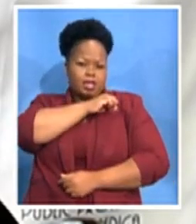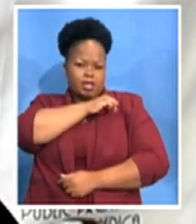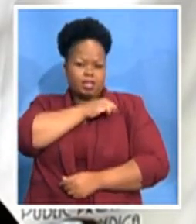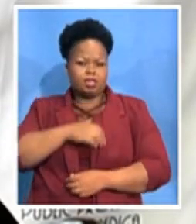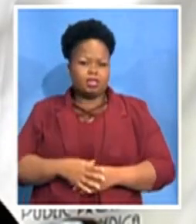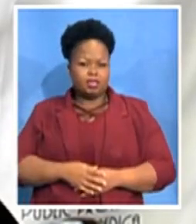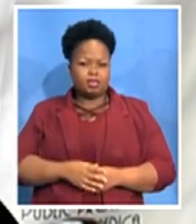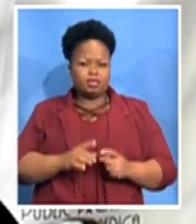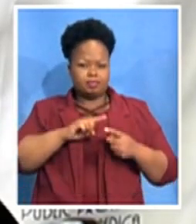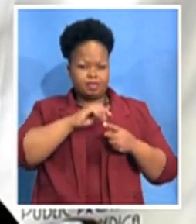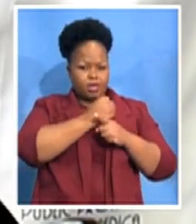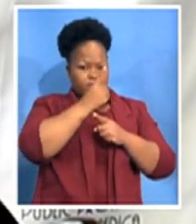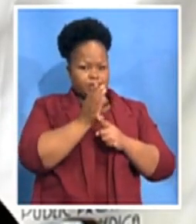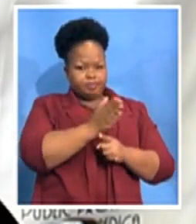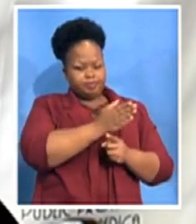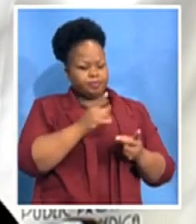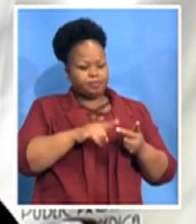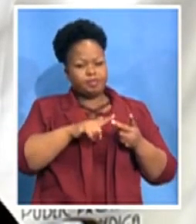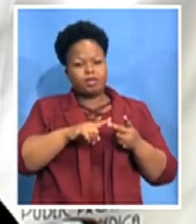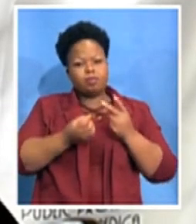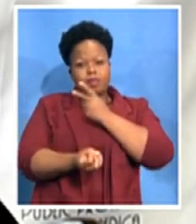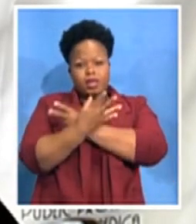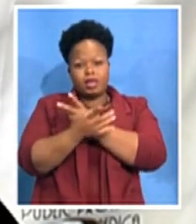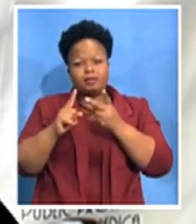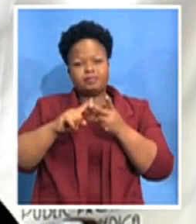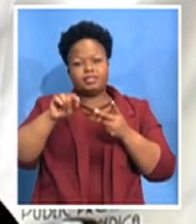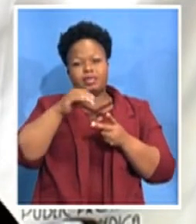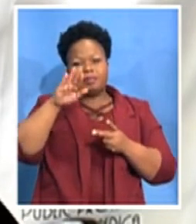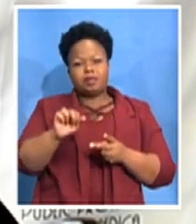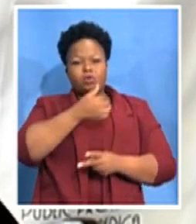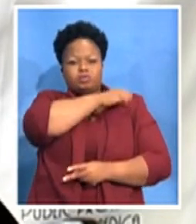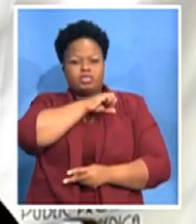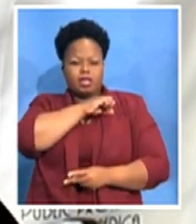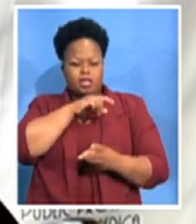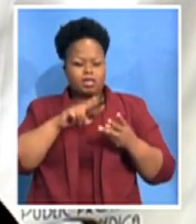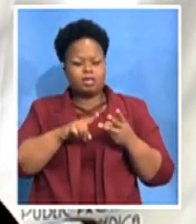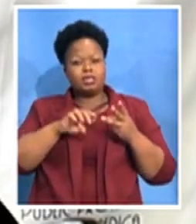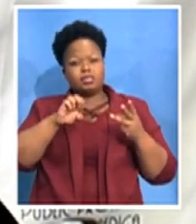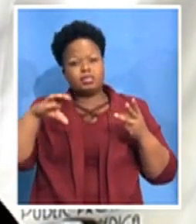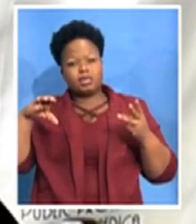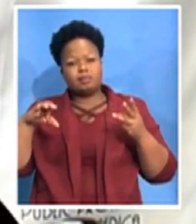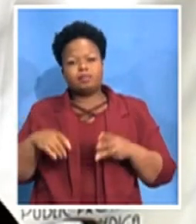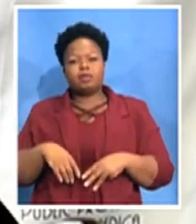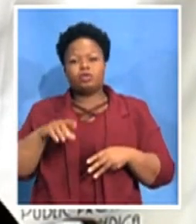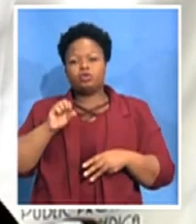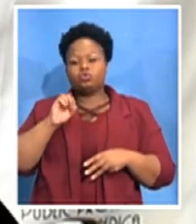to Temba Hospital. In the Eastern Cape, we went to Sulenkama, known as Messinites